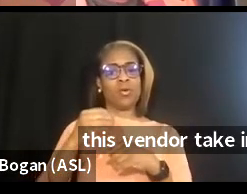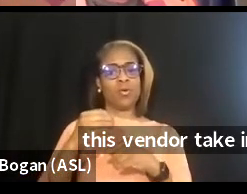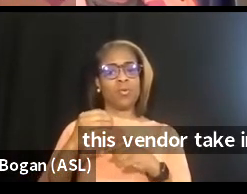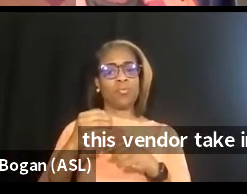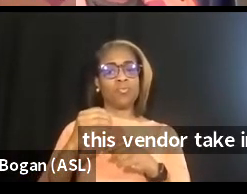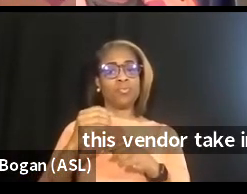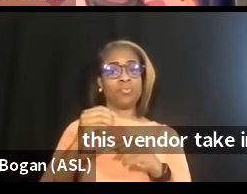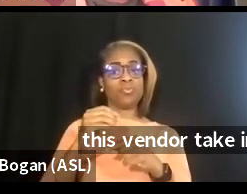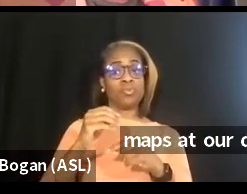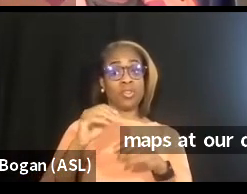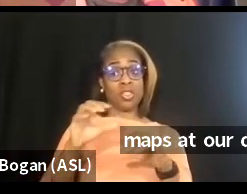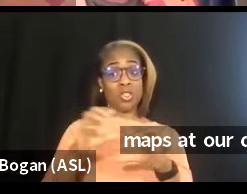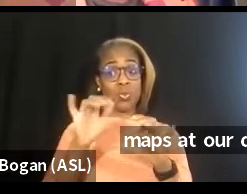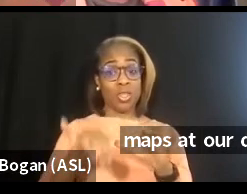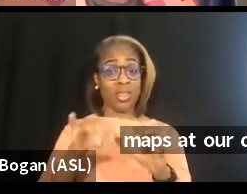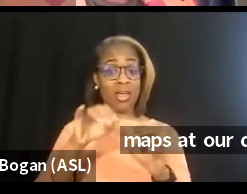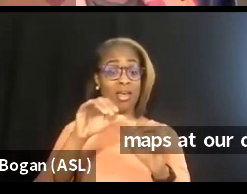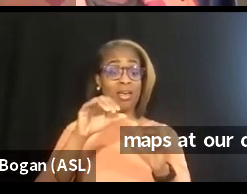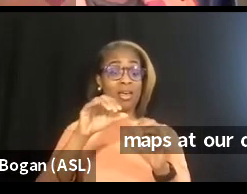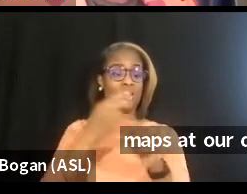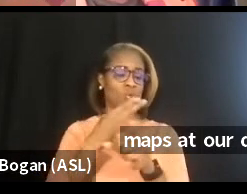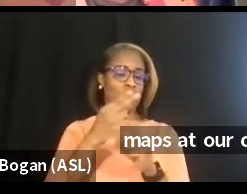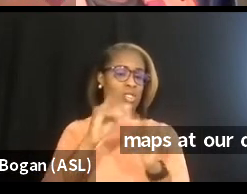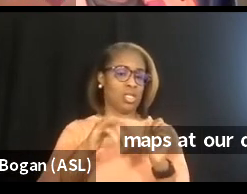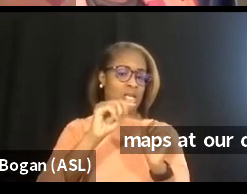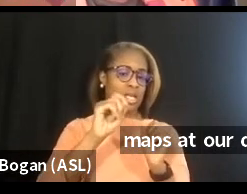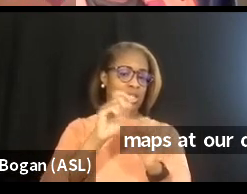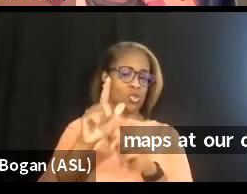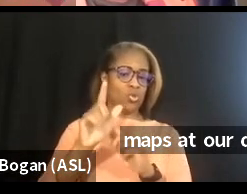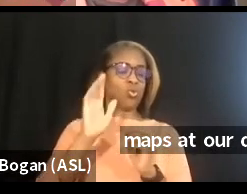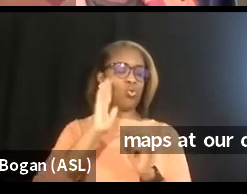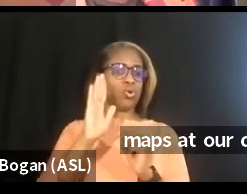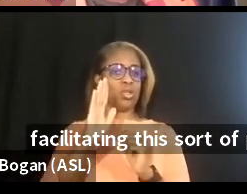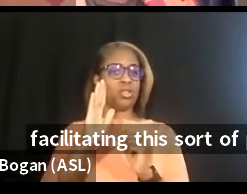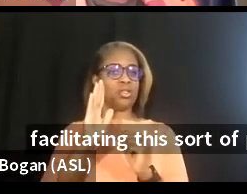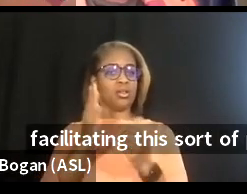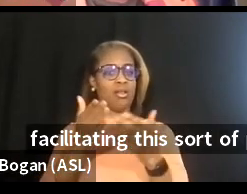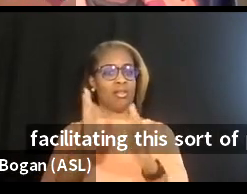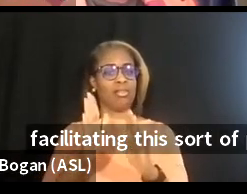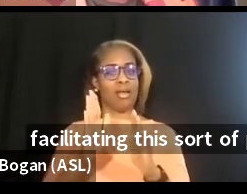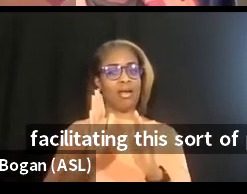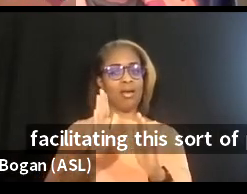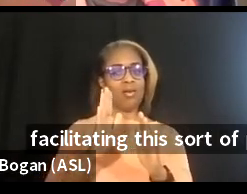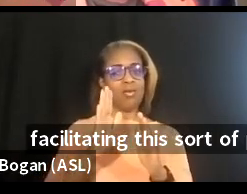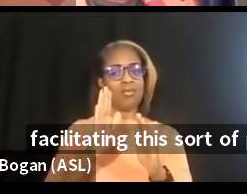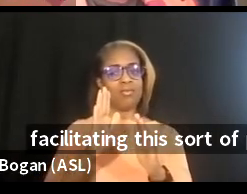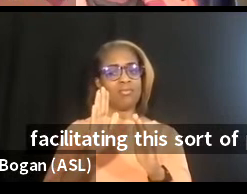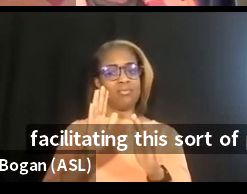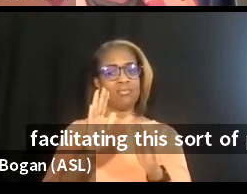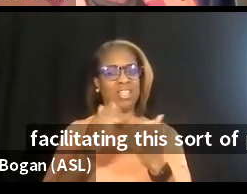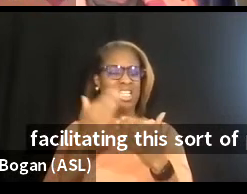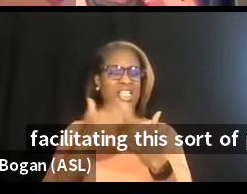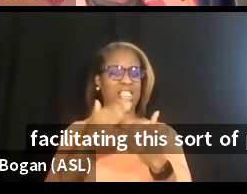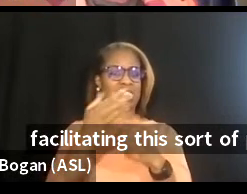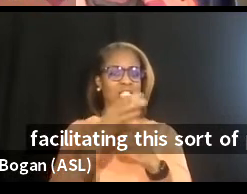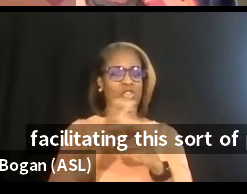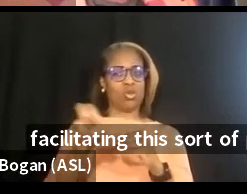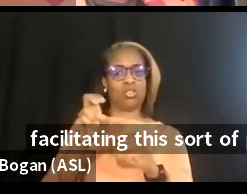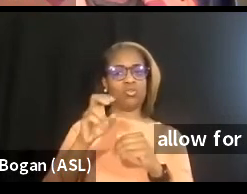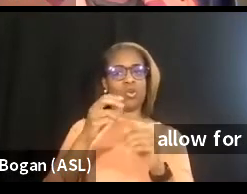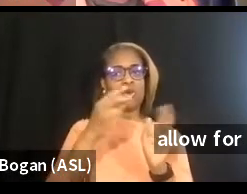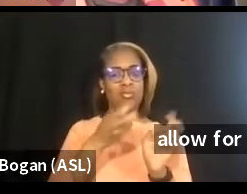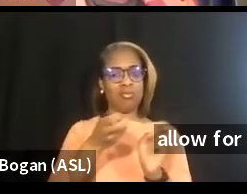of public comment tool, it would allow for that, that really easy transfer of data and export of